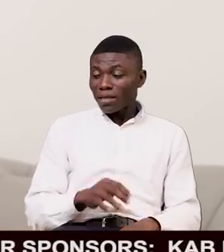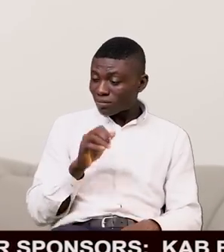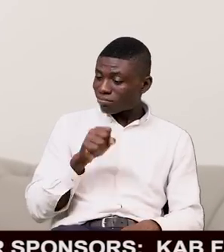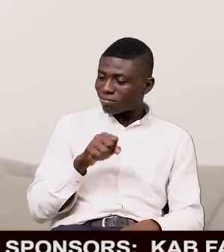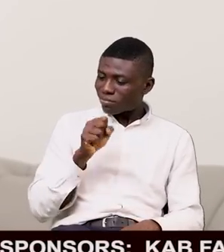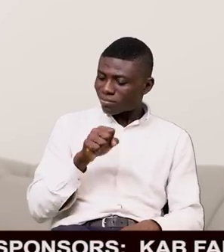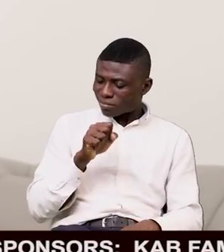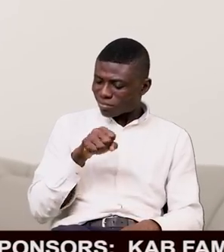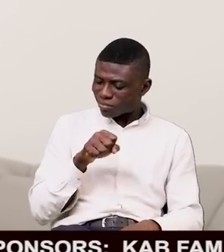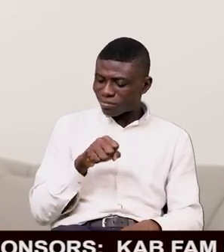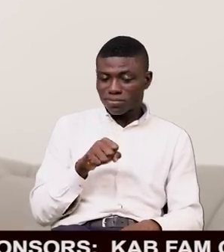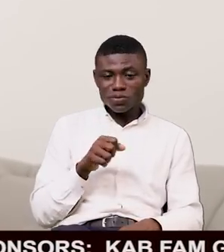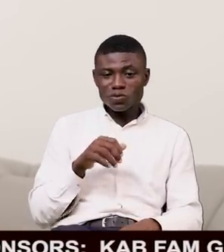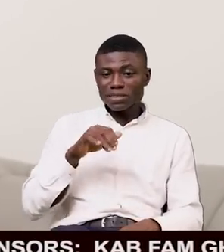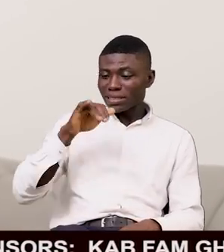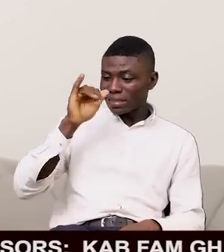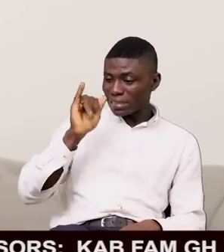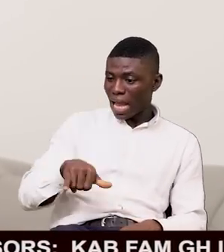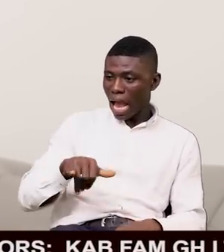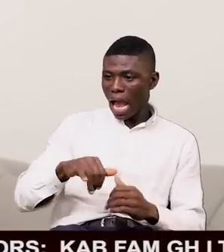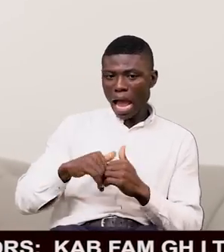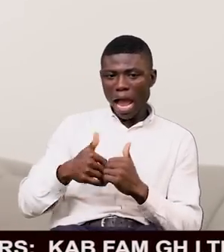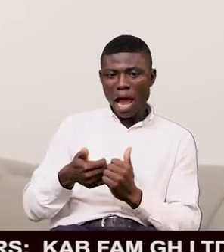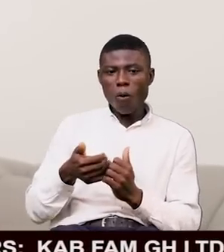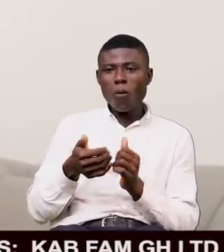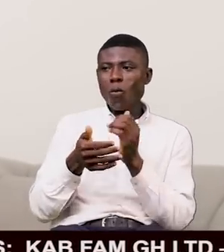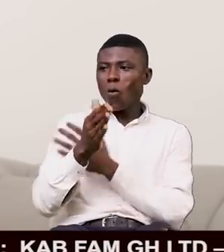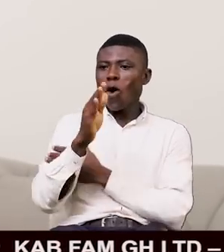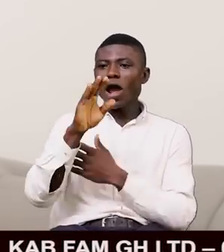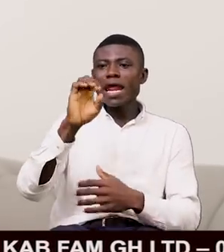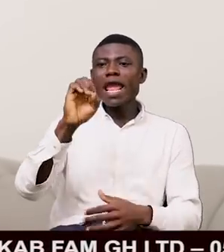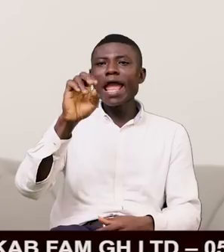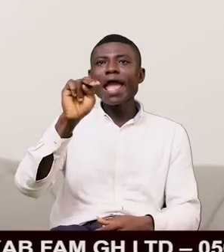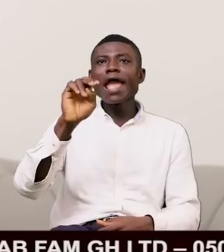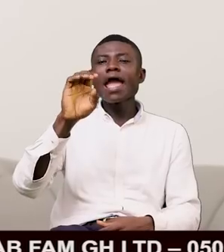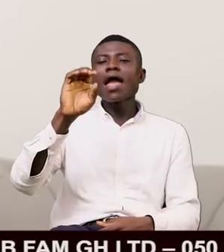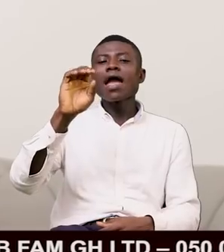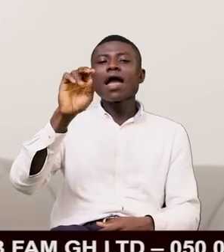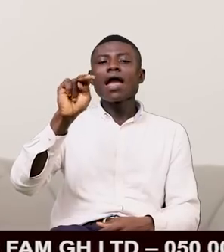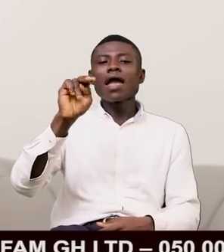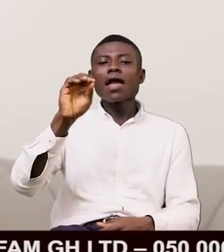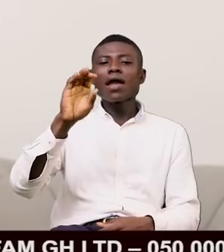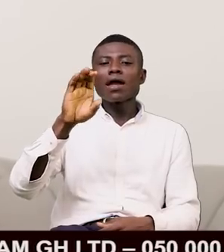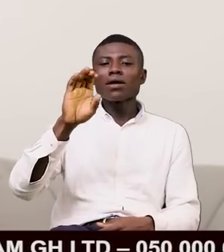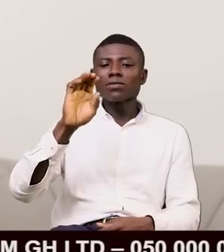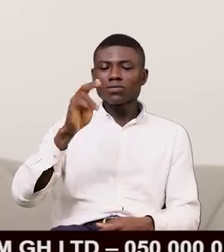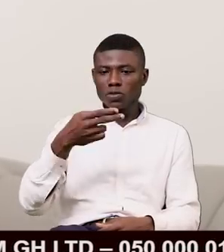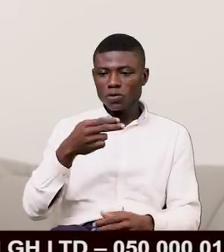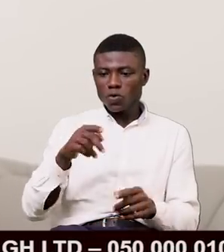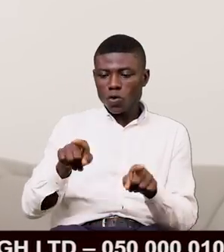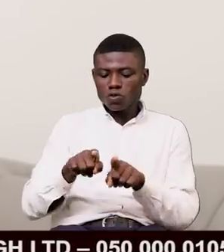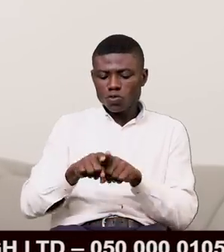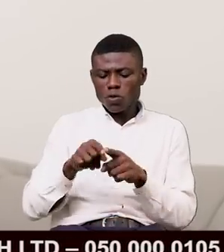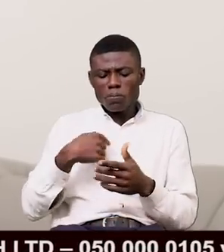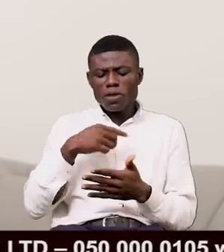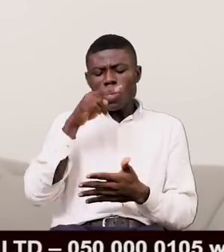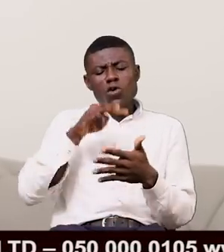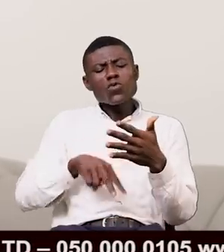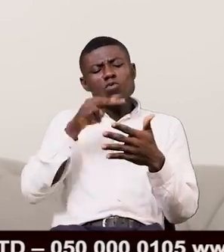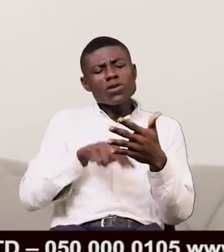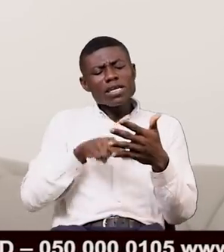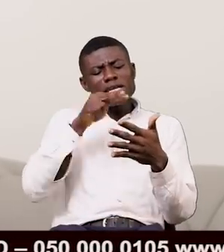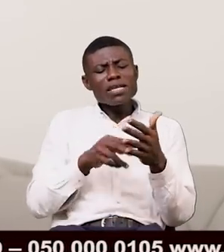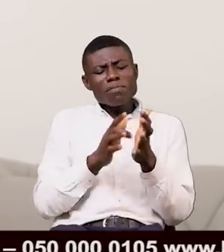Yes. Indeed, that is how a God of Enoch by a Namisabe Shia Radia Sembehun, Enoch nso